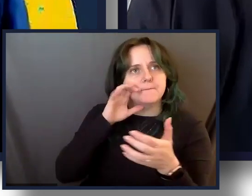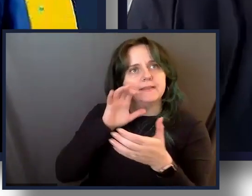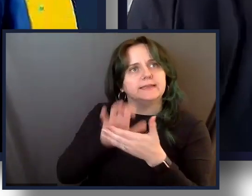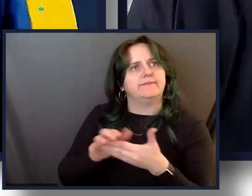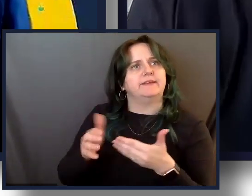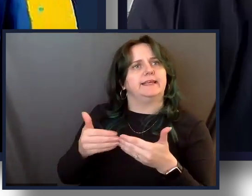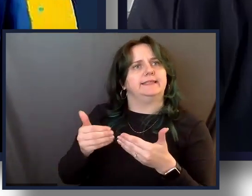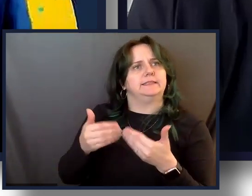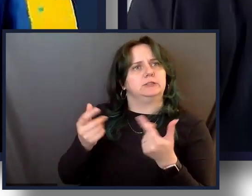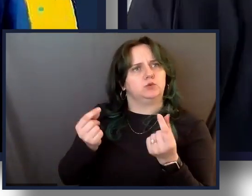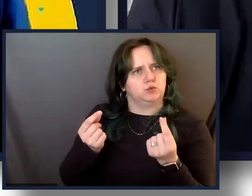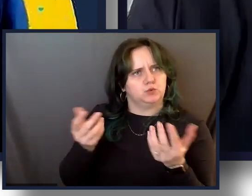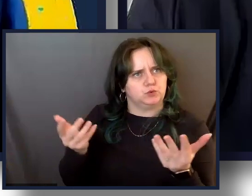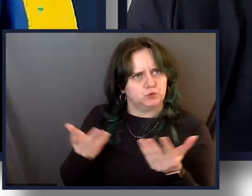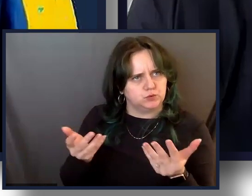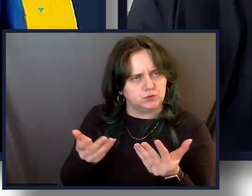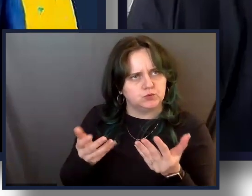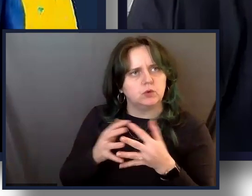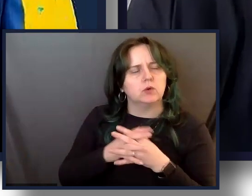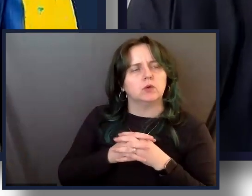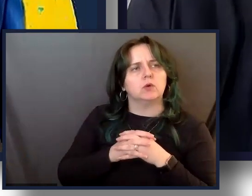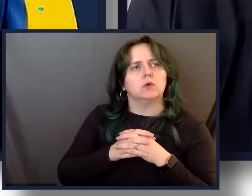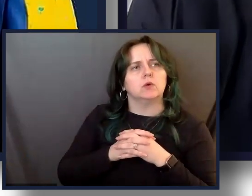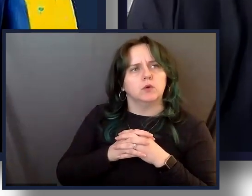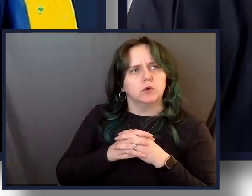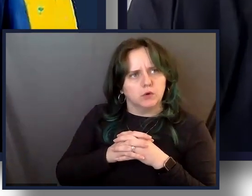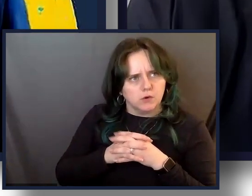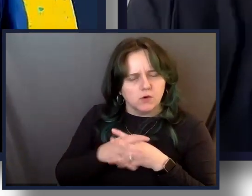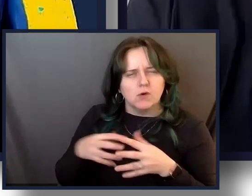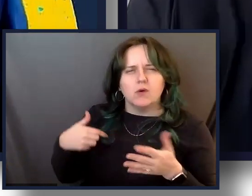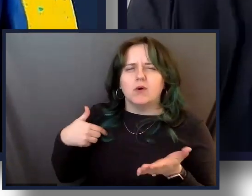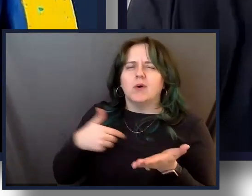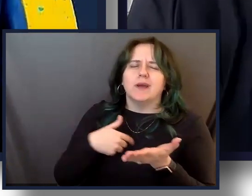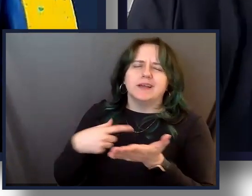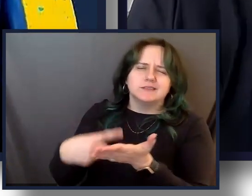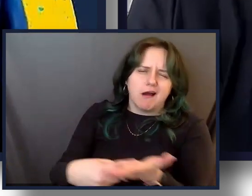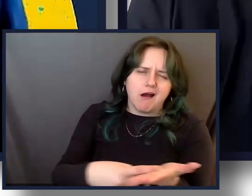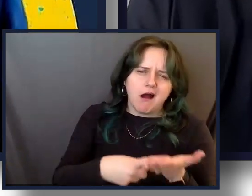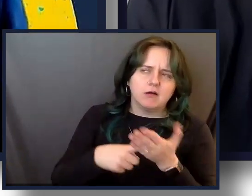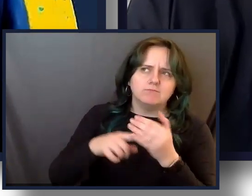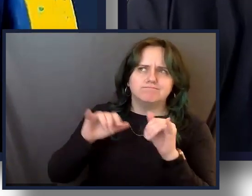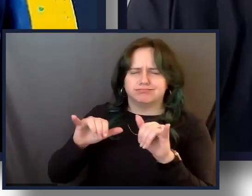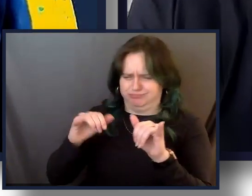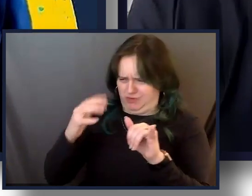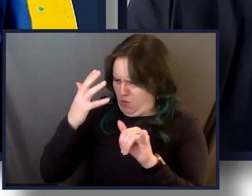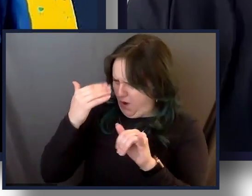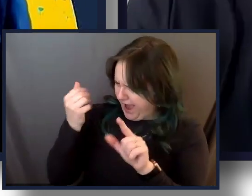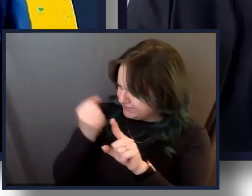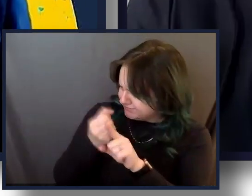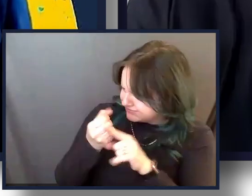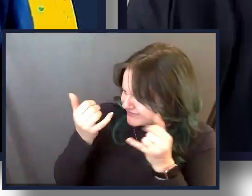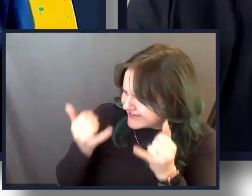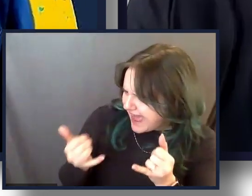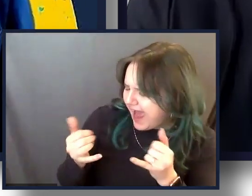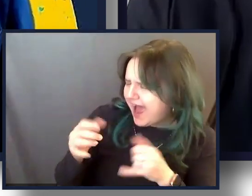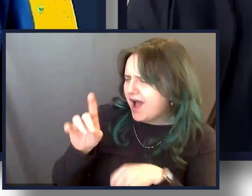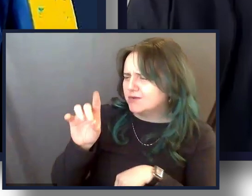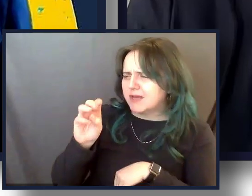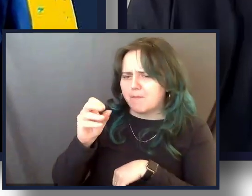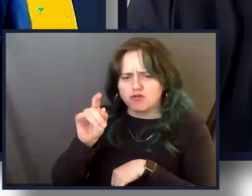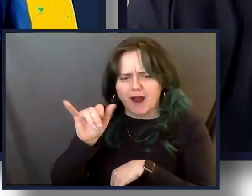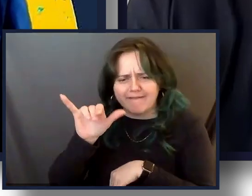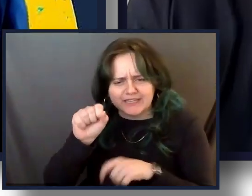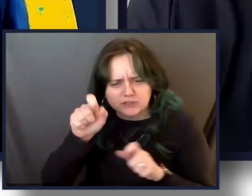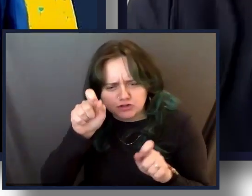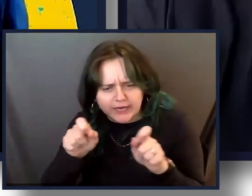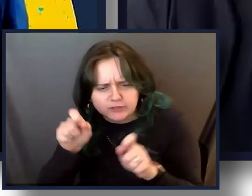we talked about why is this happening now, and I talked about changing demographics. There are other reasons as well,